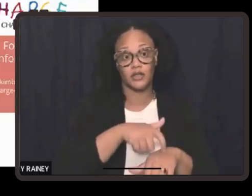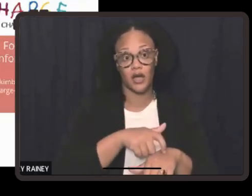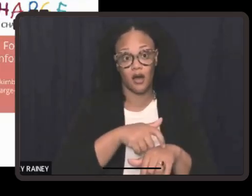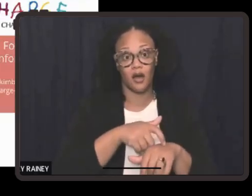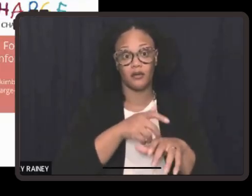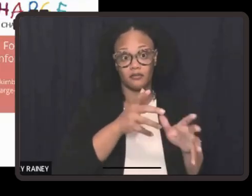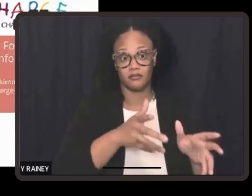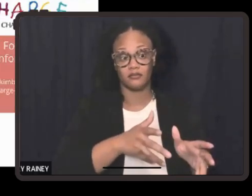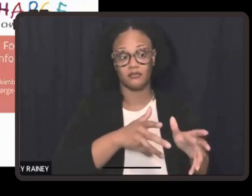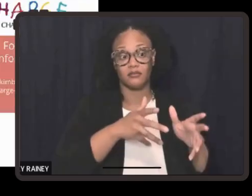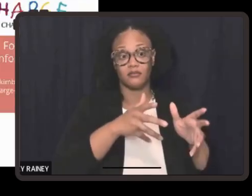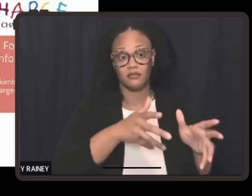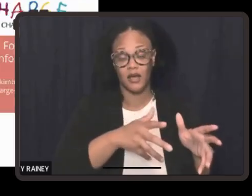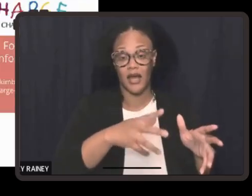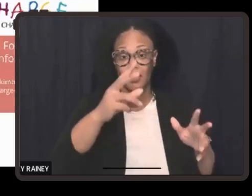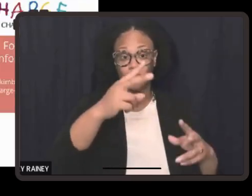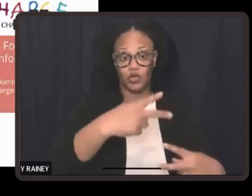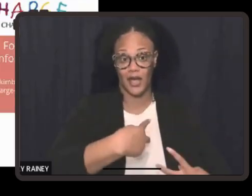are fine,